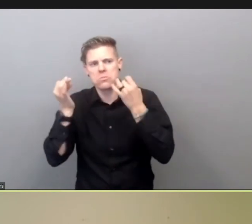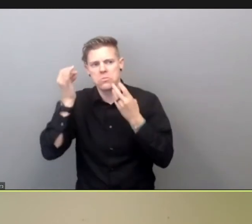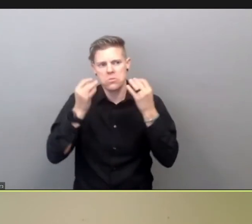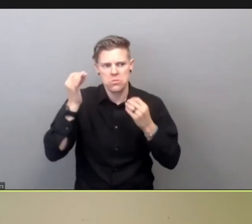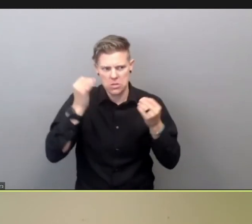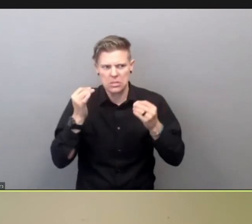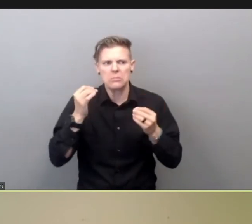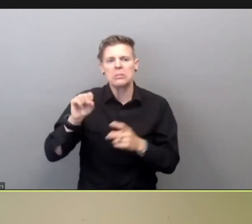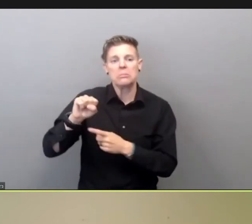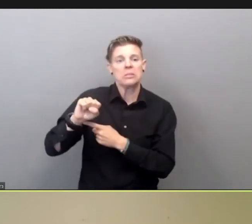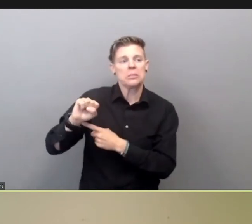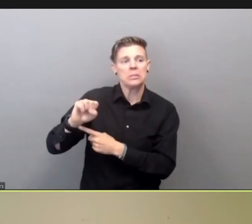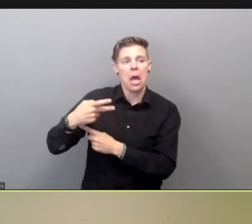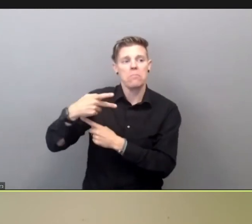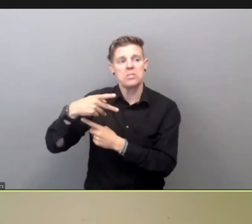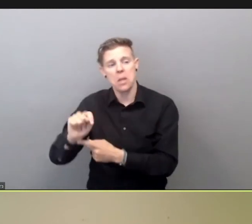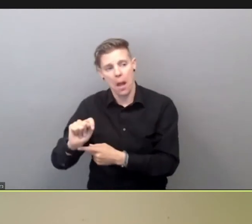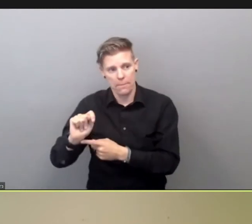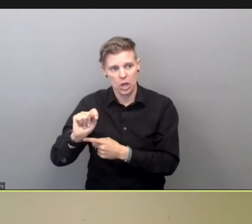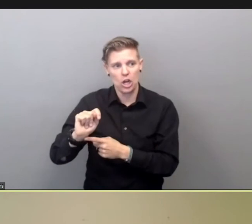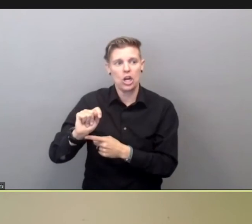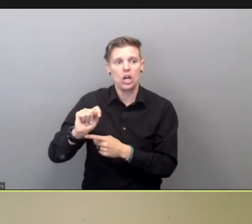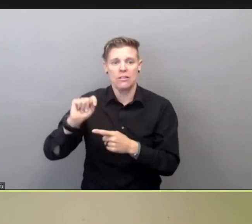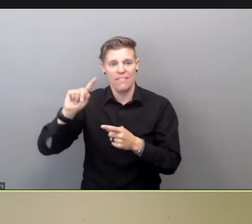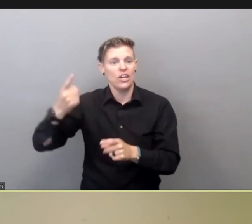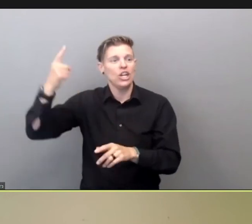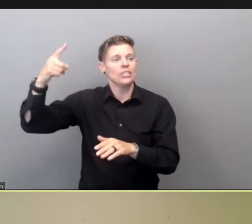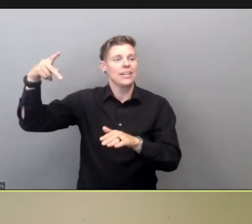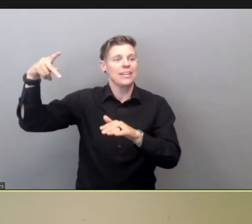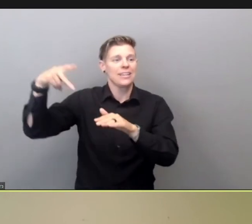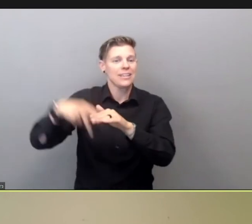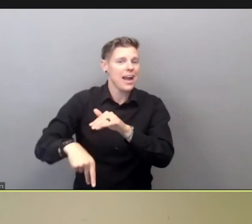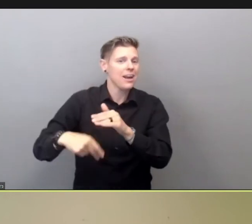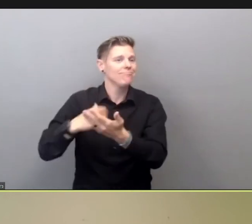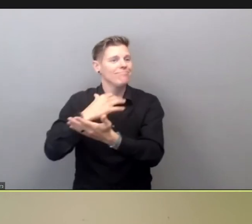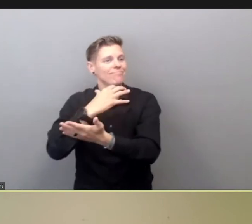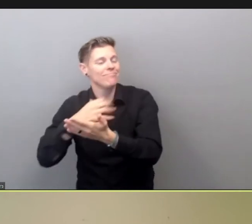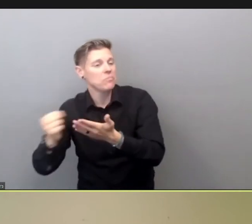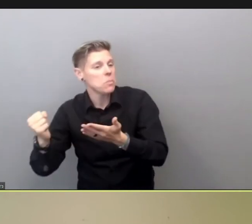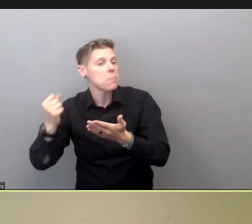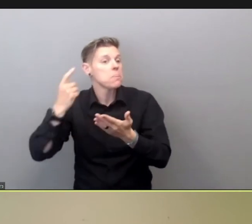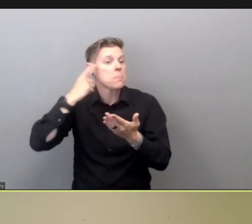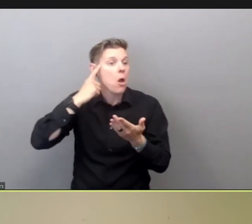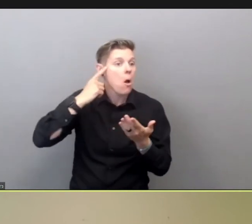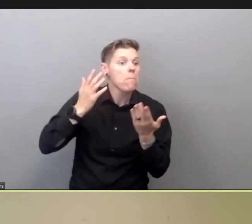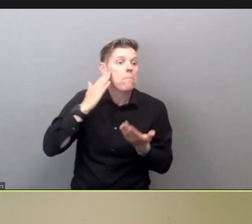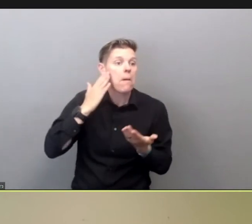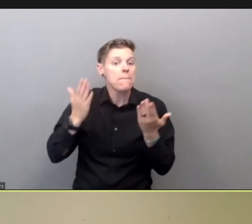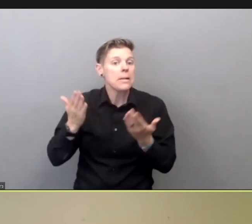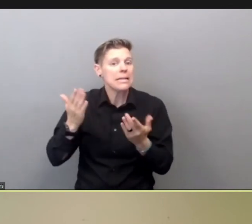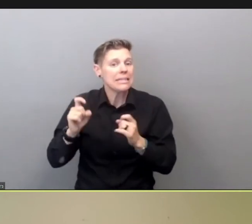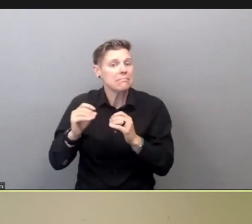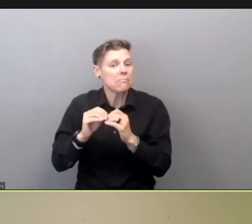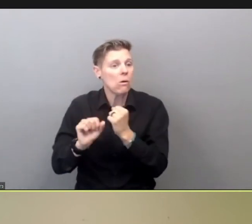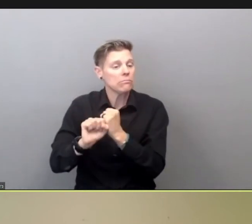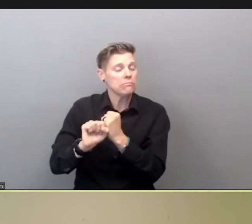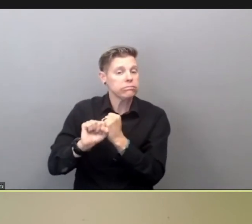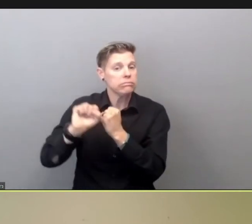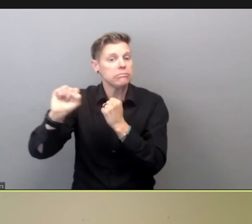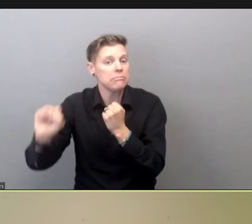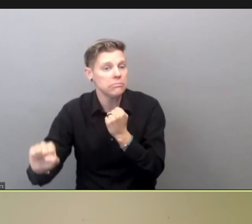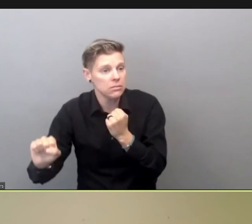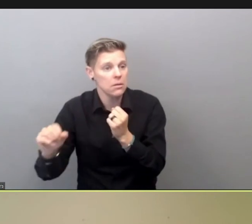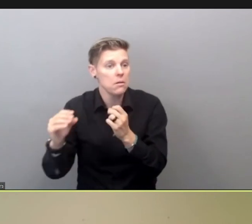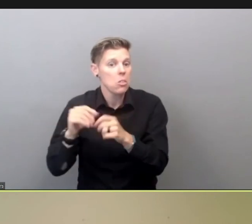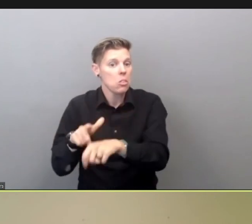before September 4th, that there'd be benefit extensions that could come our way. So we were ready. We've learned a lot about